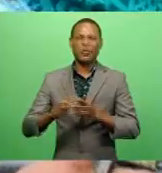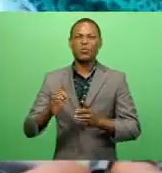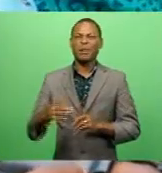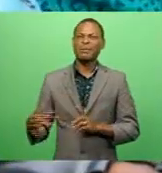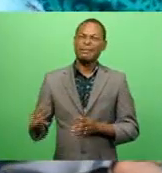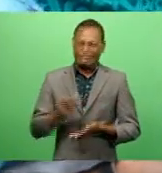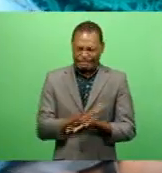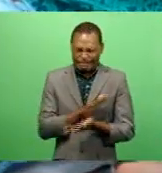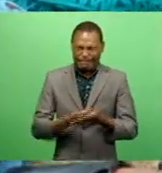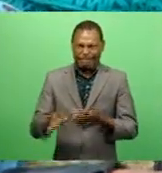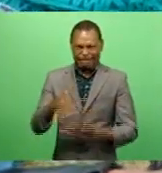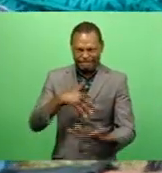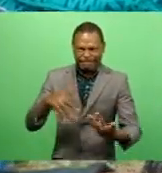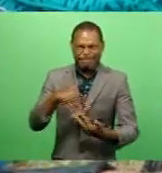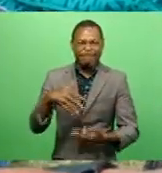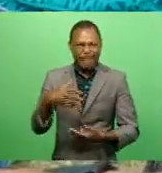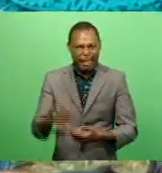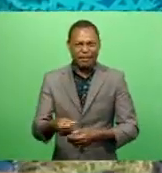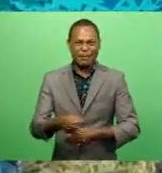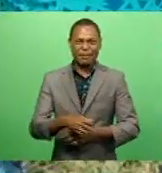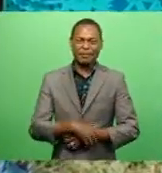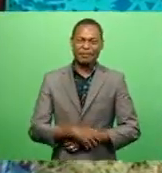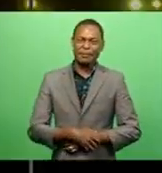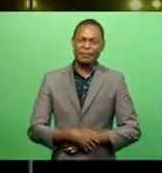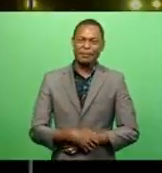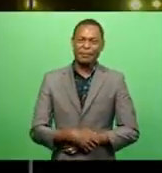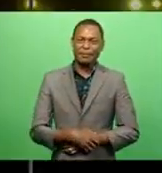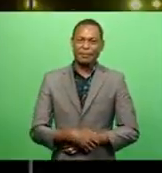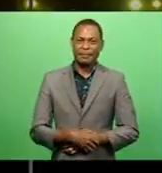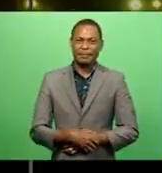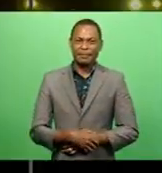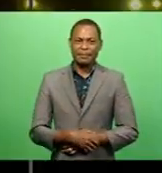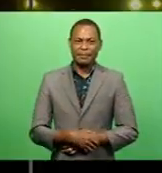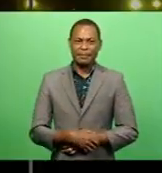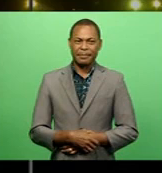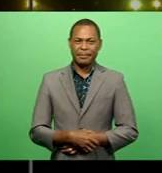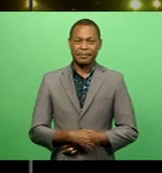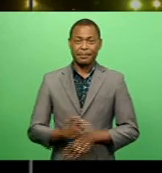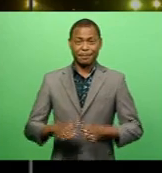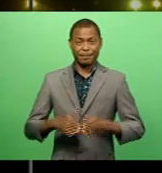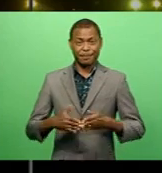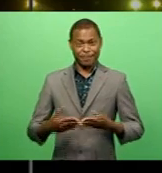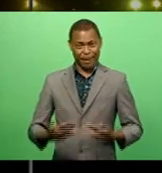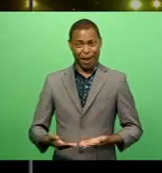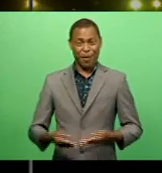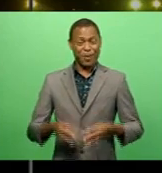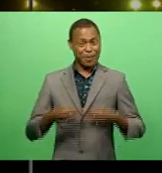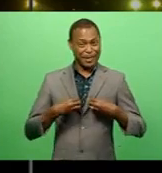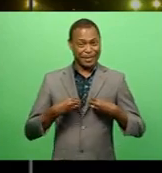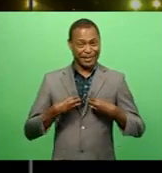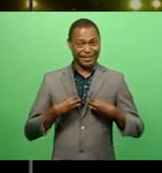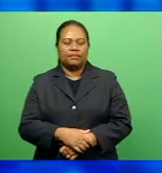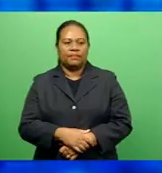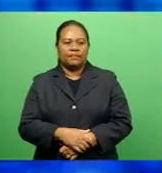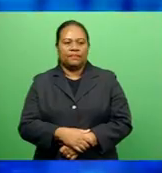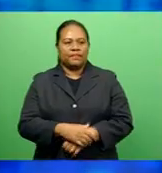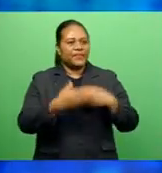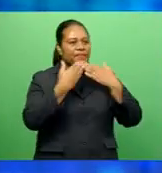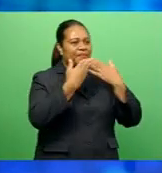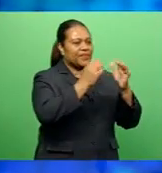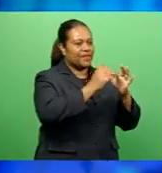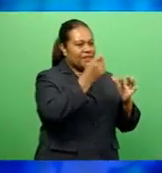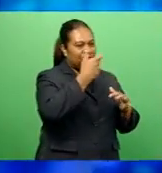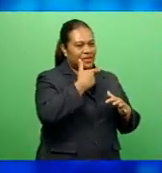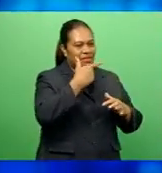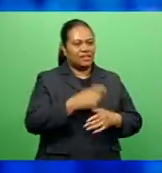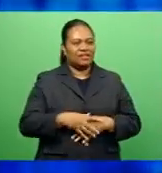Yasa. Eleanor Turangaivu, FBC News. Time now to turn to business with Whitney. Thanks, Edwin. Coming